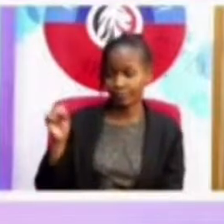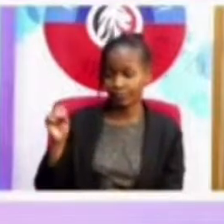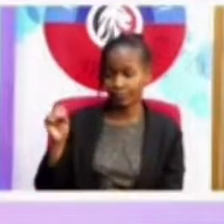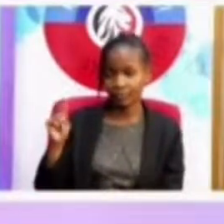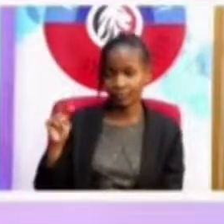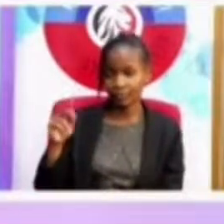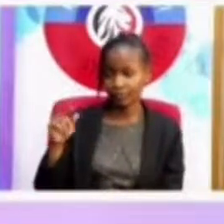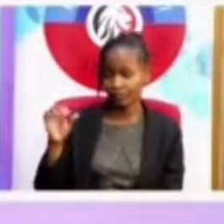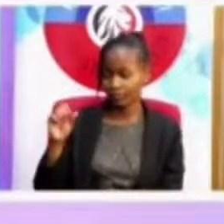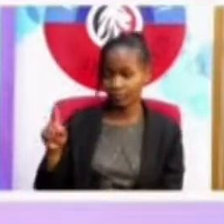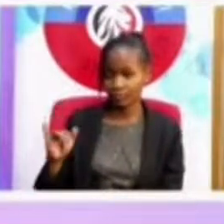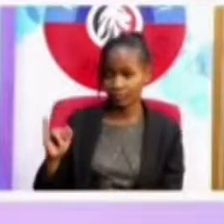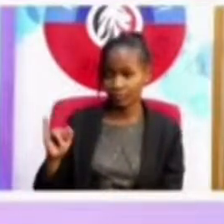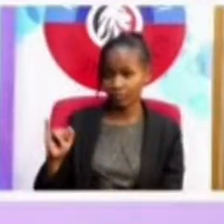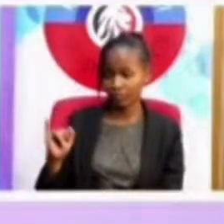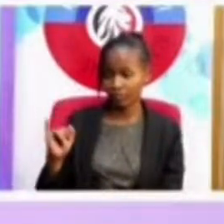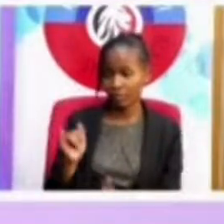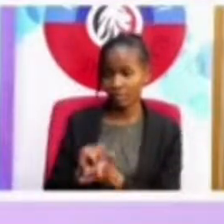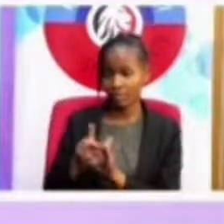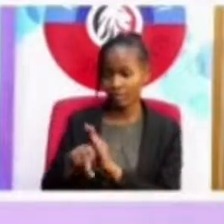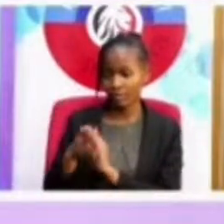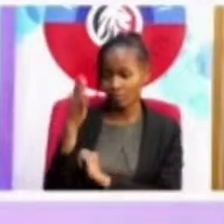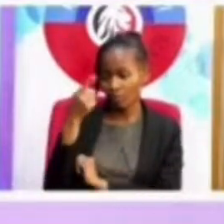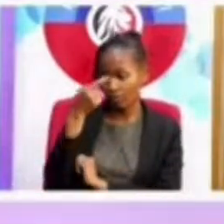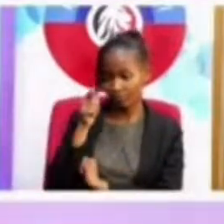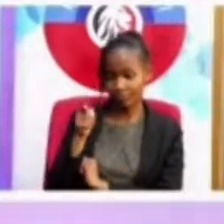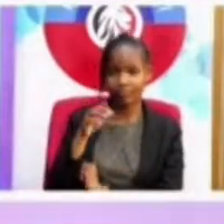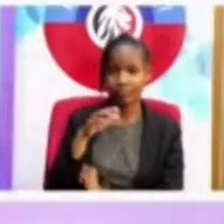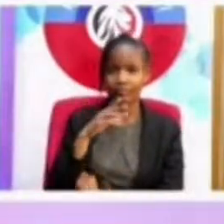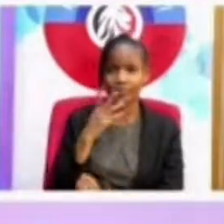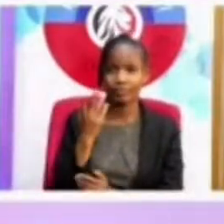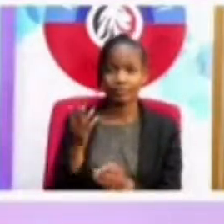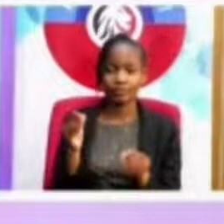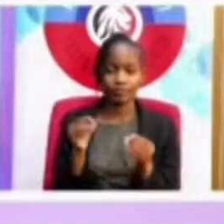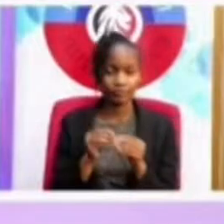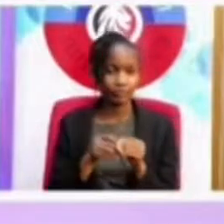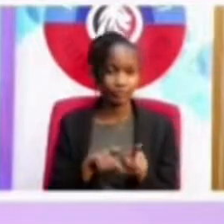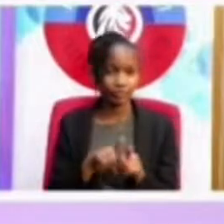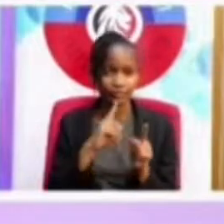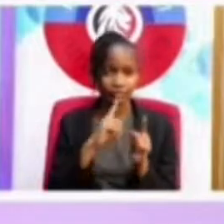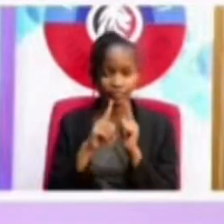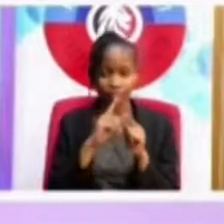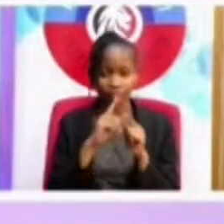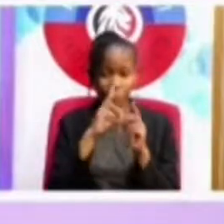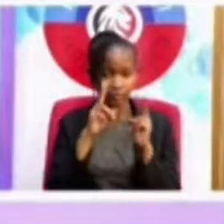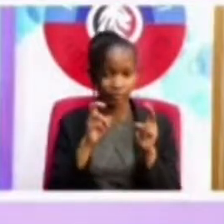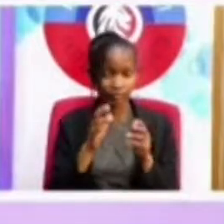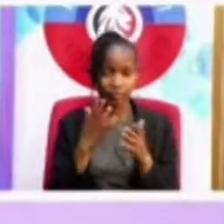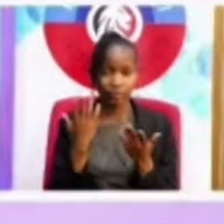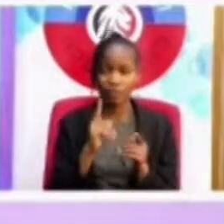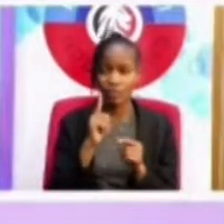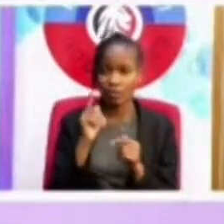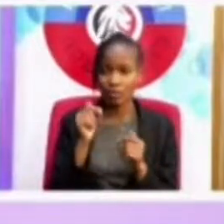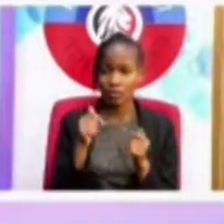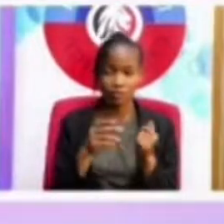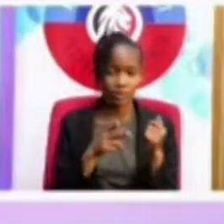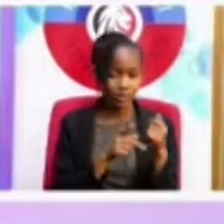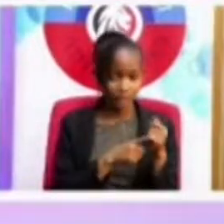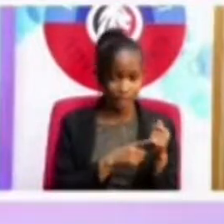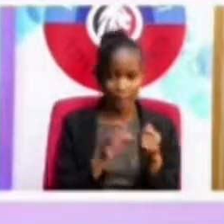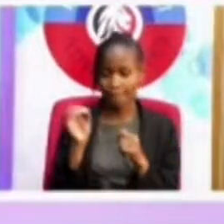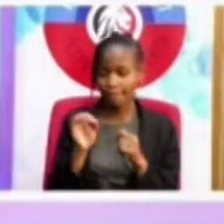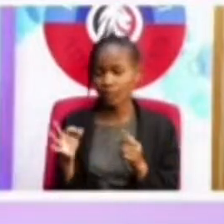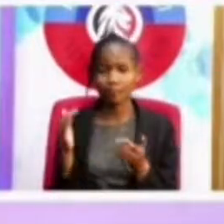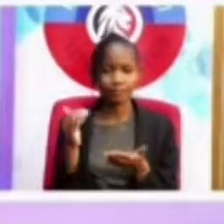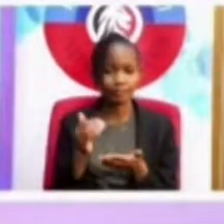primarily because you're the one who has met and surpassed your target by at least 1.6% of collection over the last